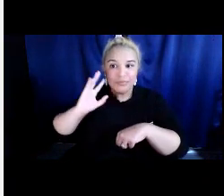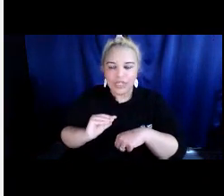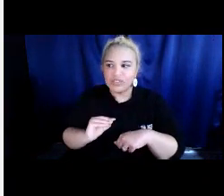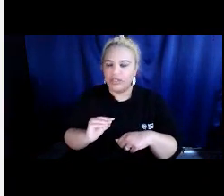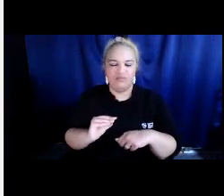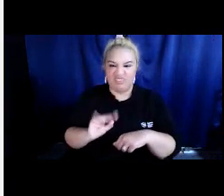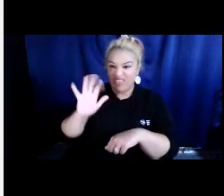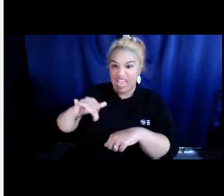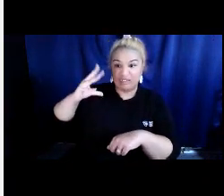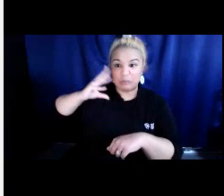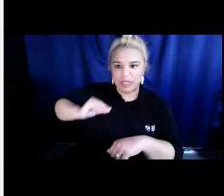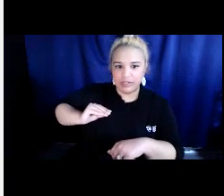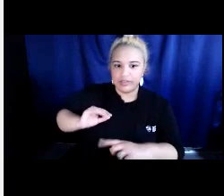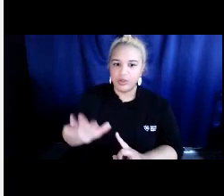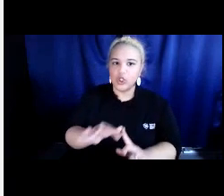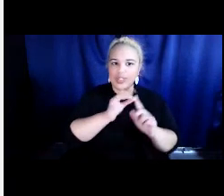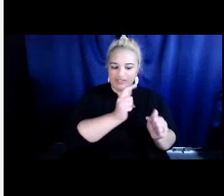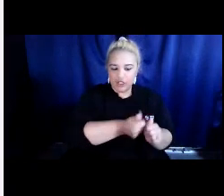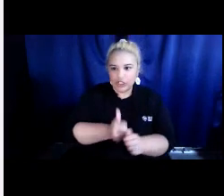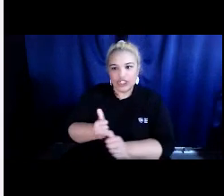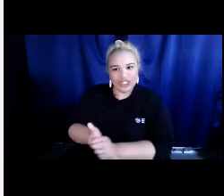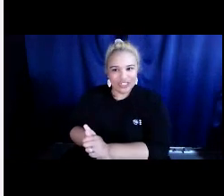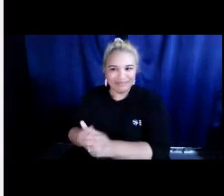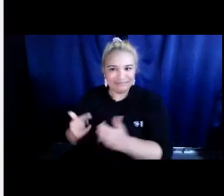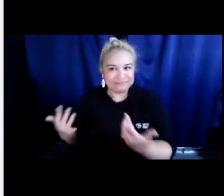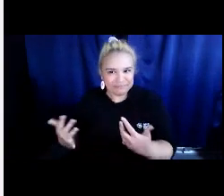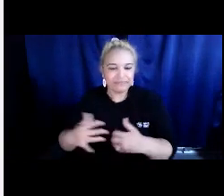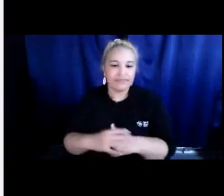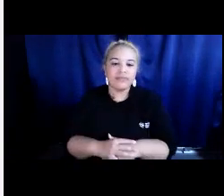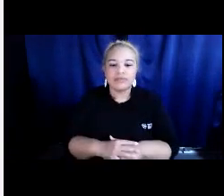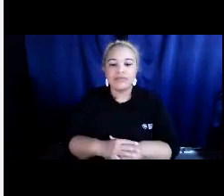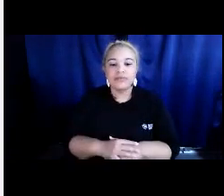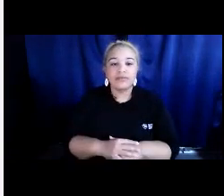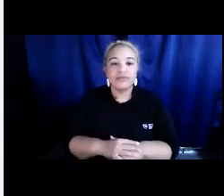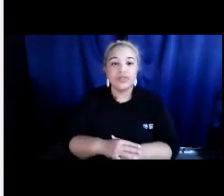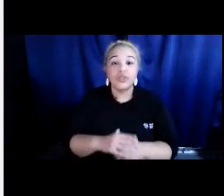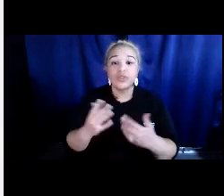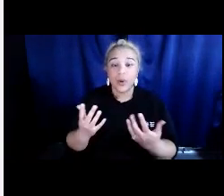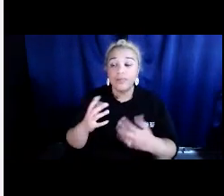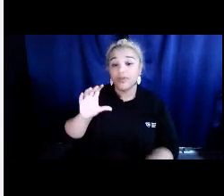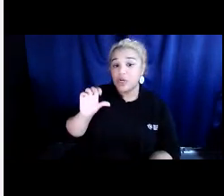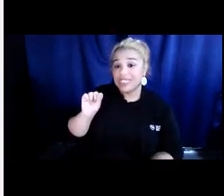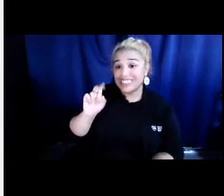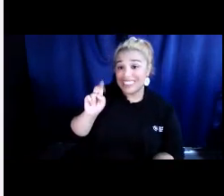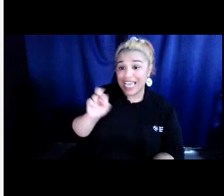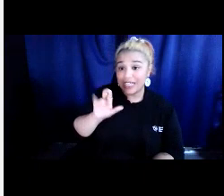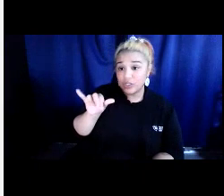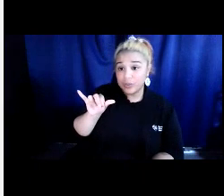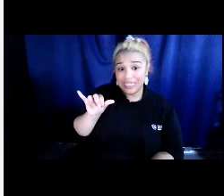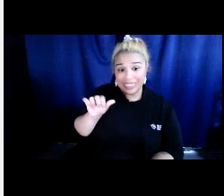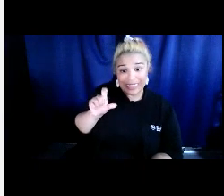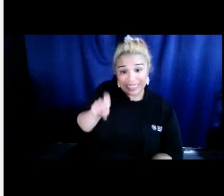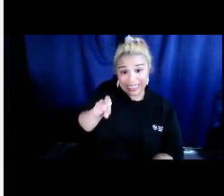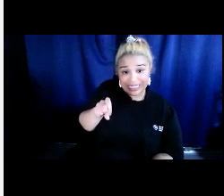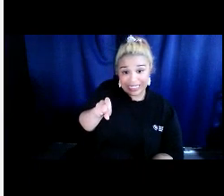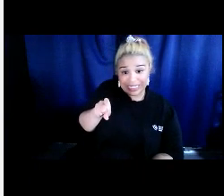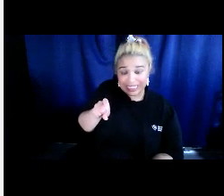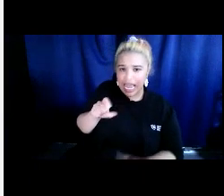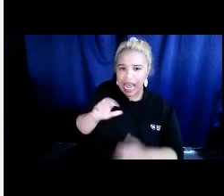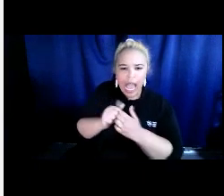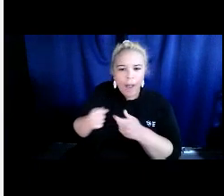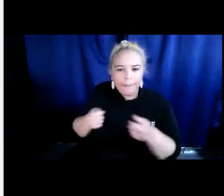Let's consider this. When it comes to sensory need management, some individuals need to manage sensory input such as sights, sounds,